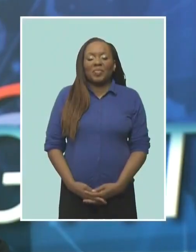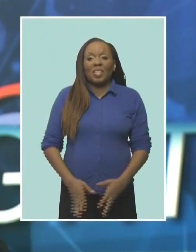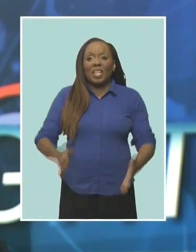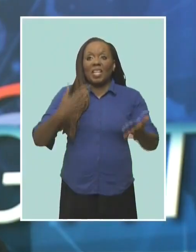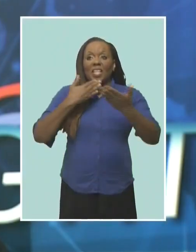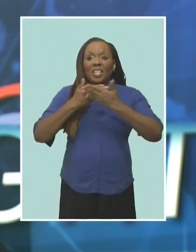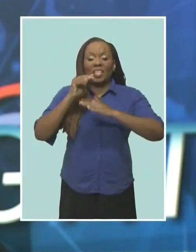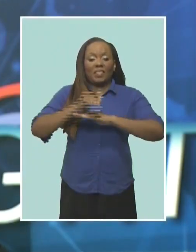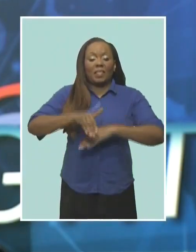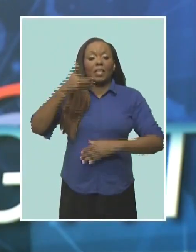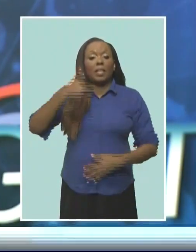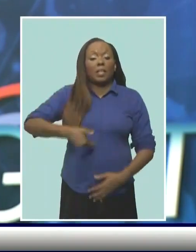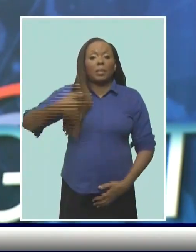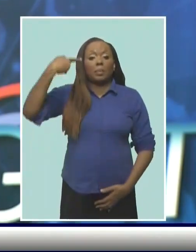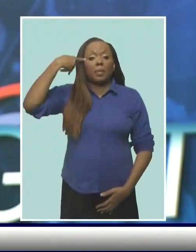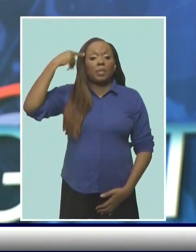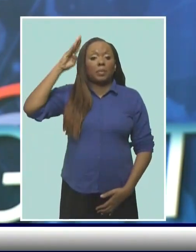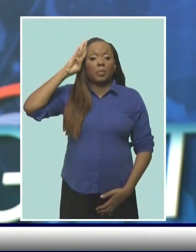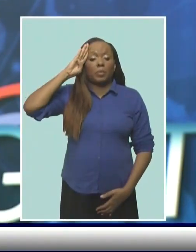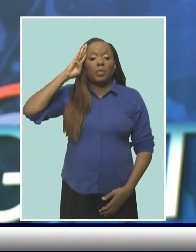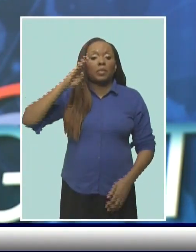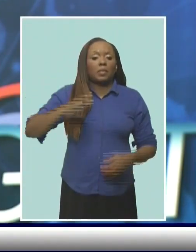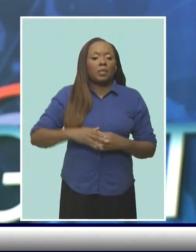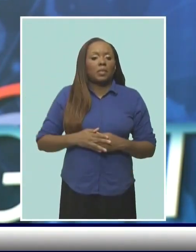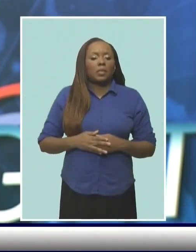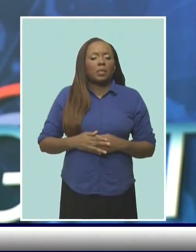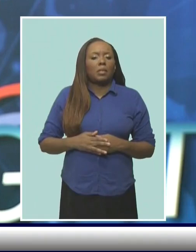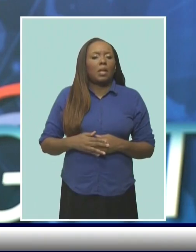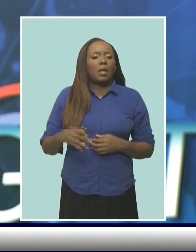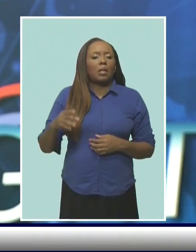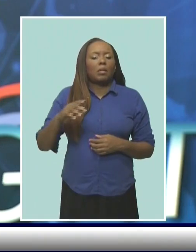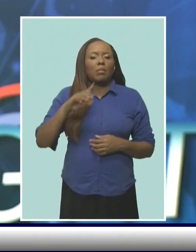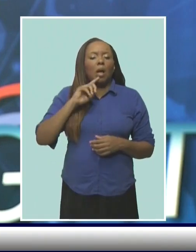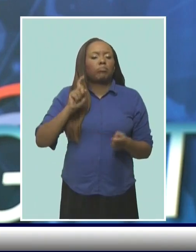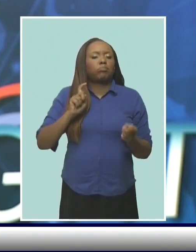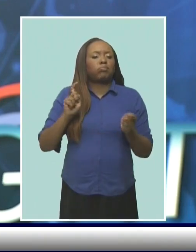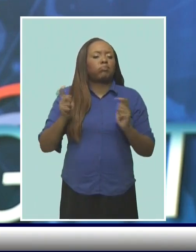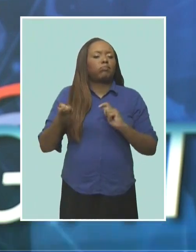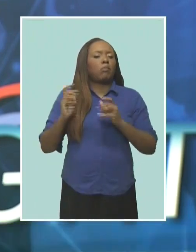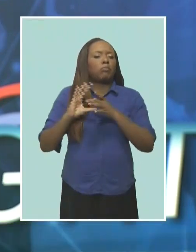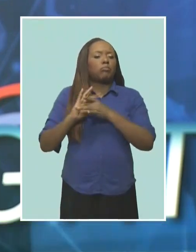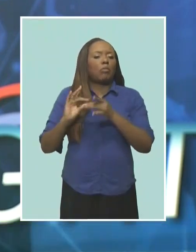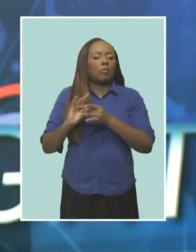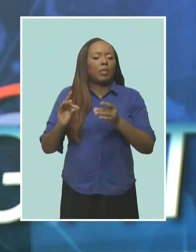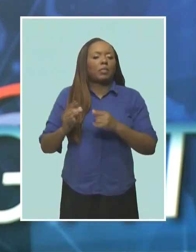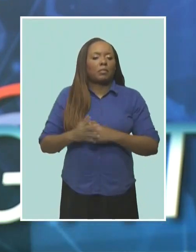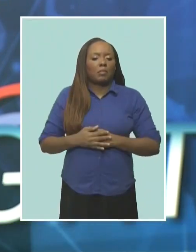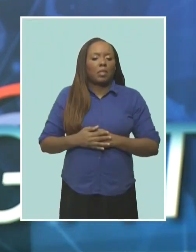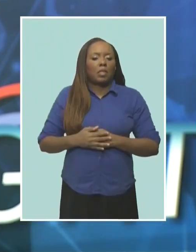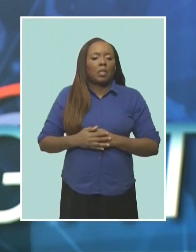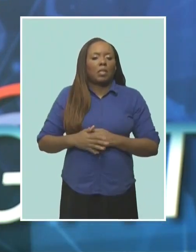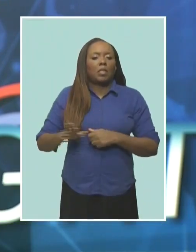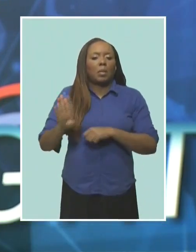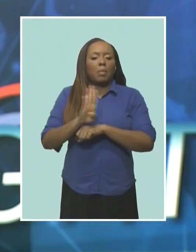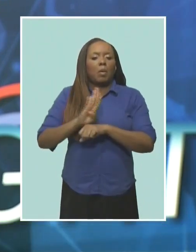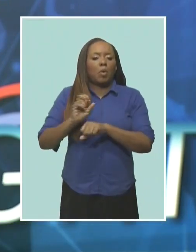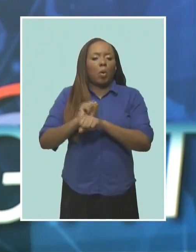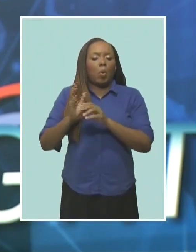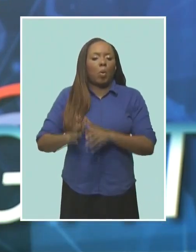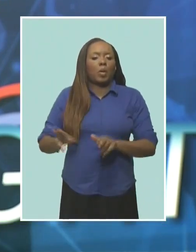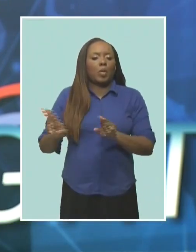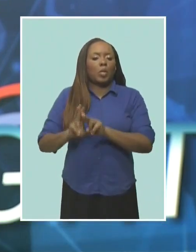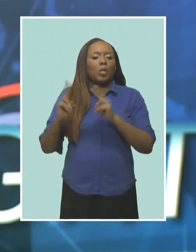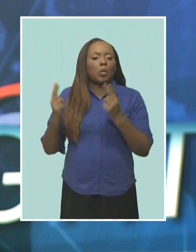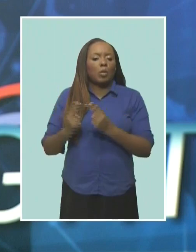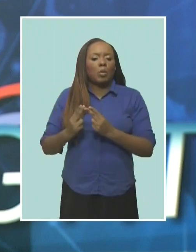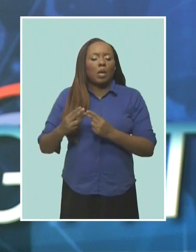Good evening, I'm Pearson Bowen. There's a new twist tonight to what the Barbados Workers Union calls its whistleblowing of the questionable manner